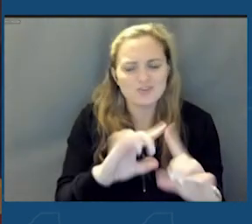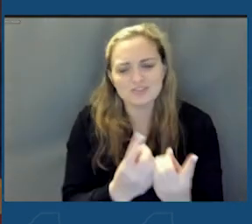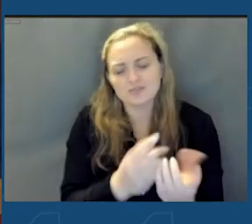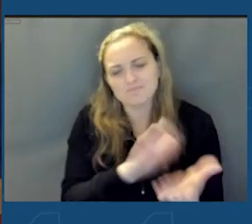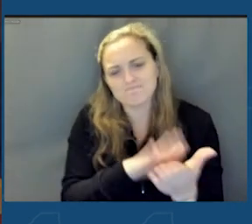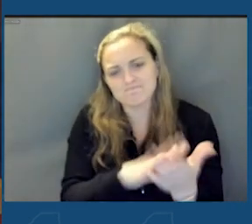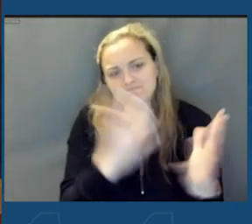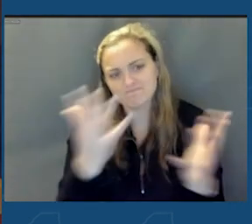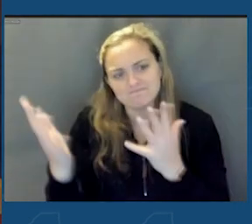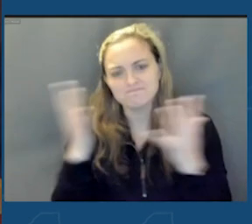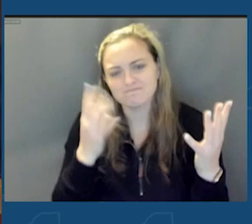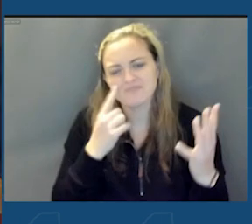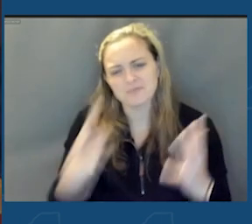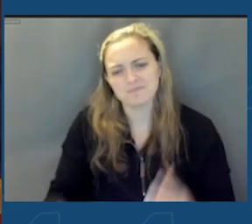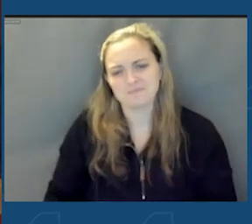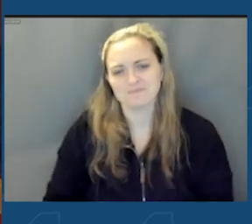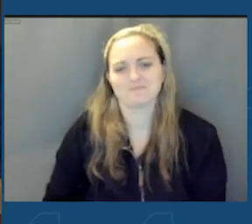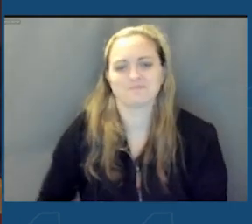Congressman Espaillat.